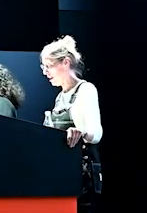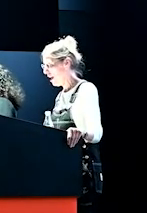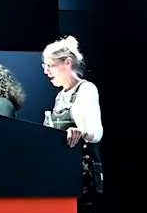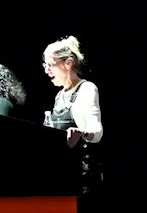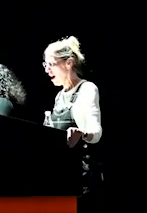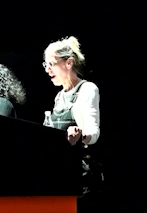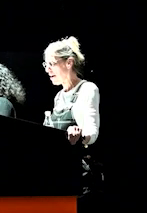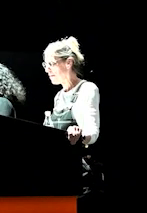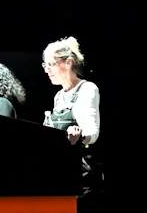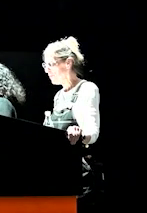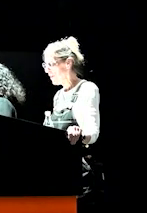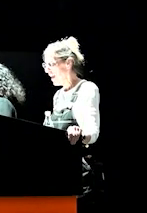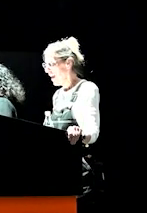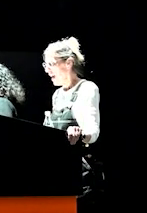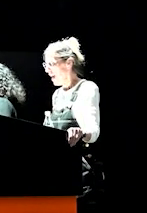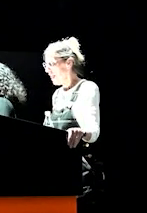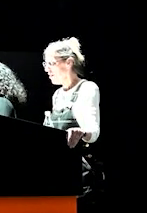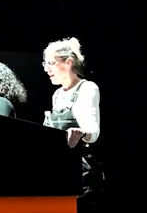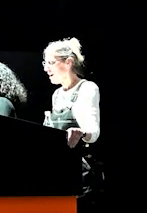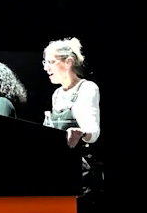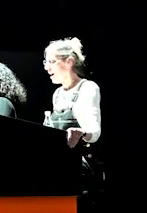really hard,